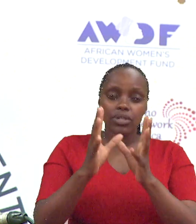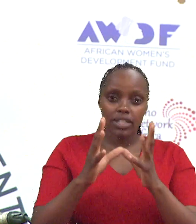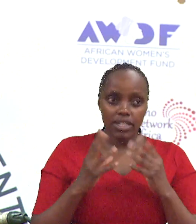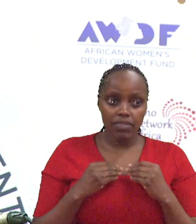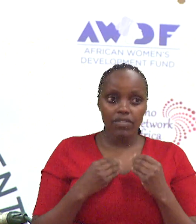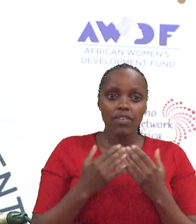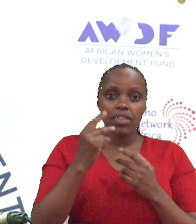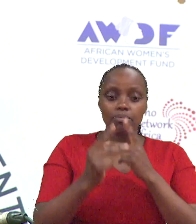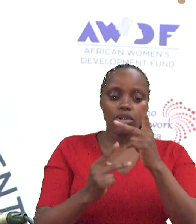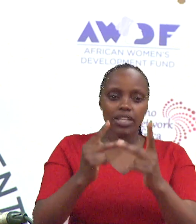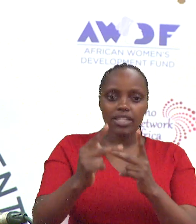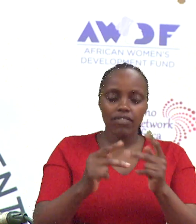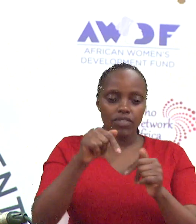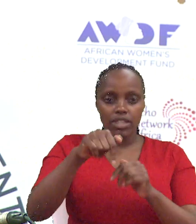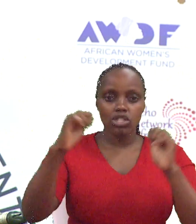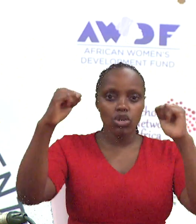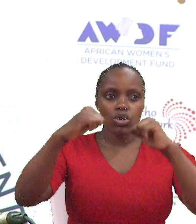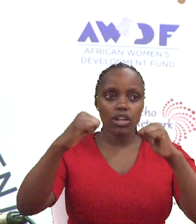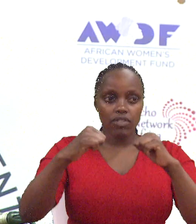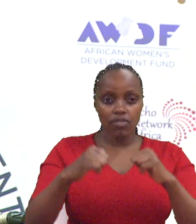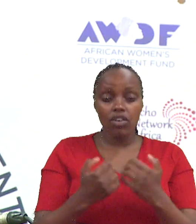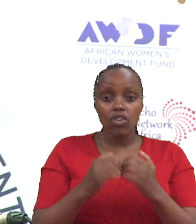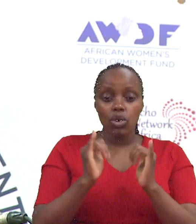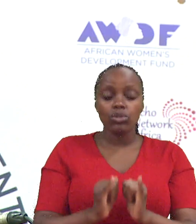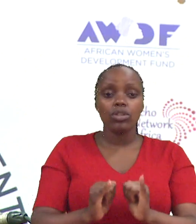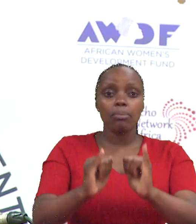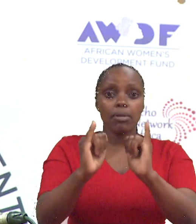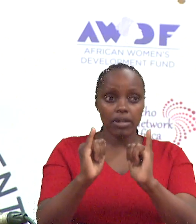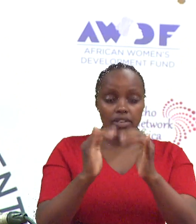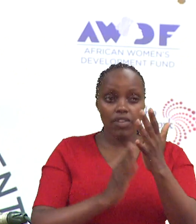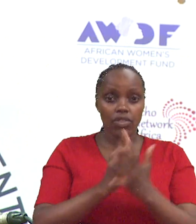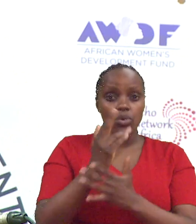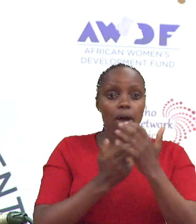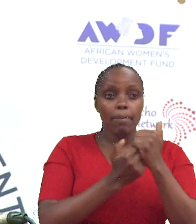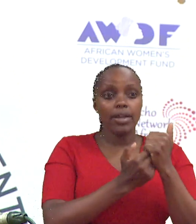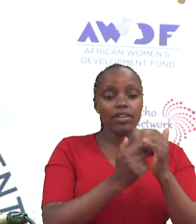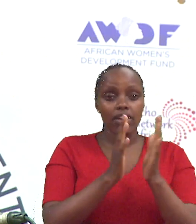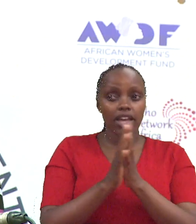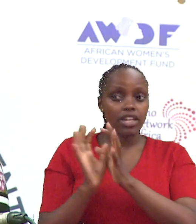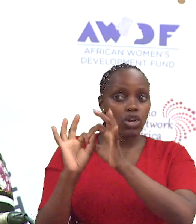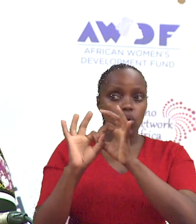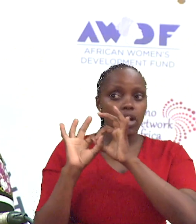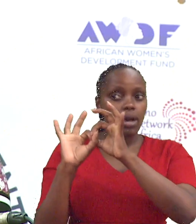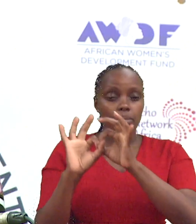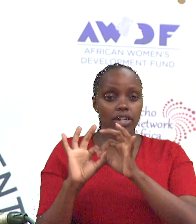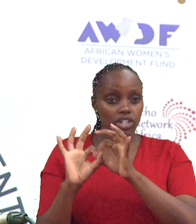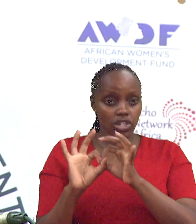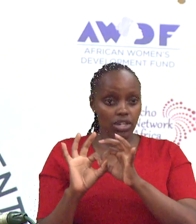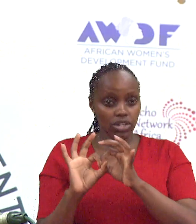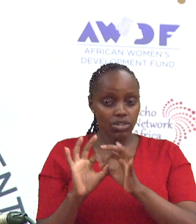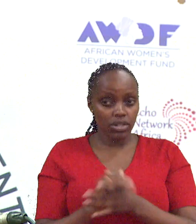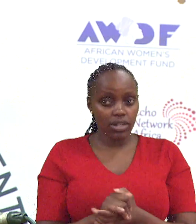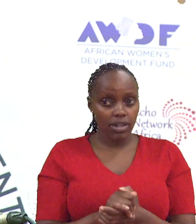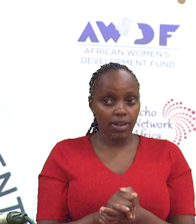the proceeding of this convention for implementation through partnership and collaboration.